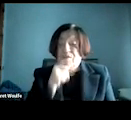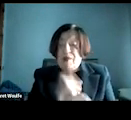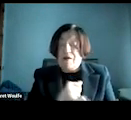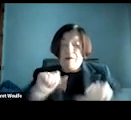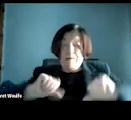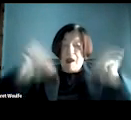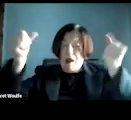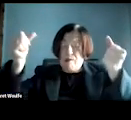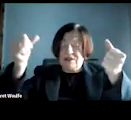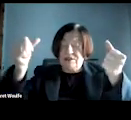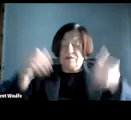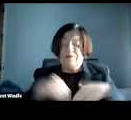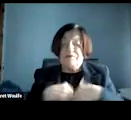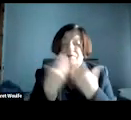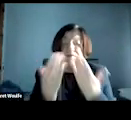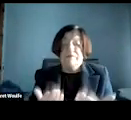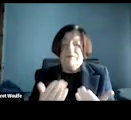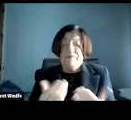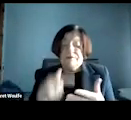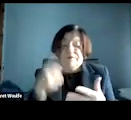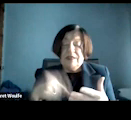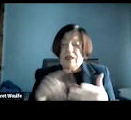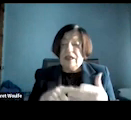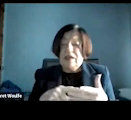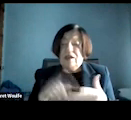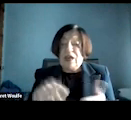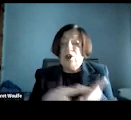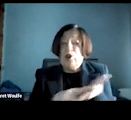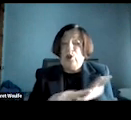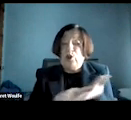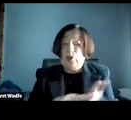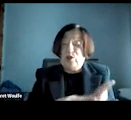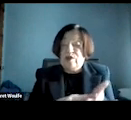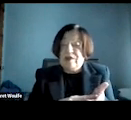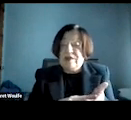apartments? And then can you actually use